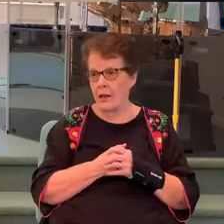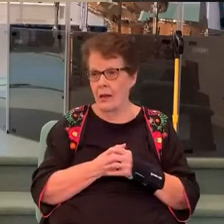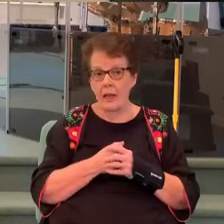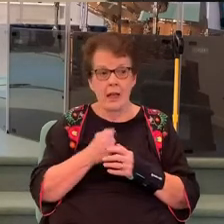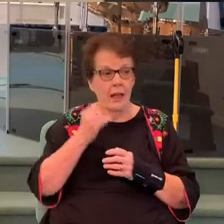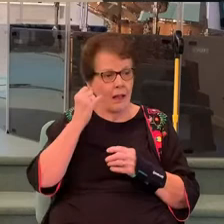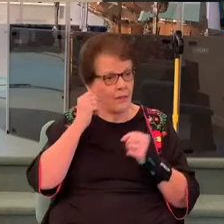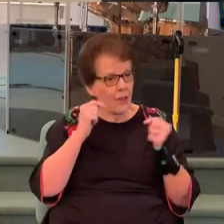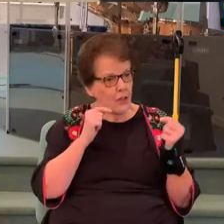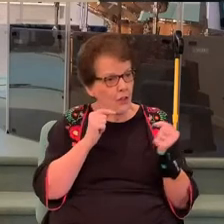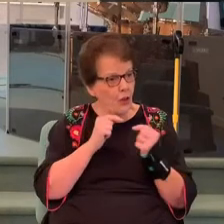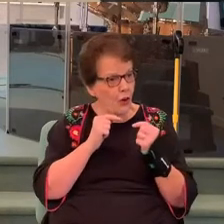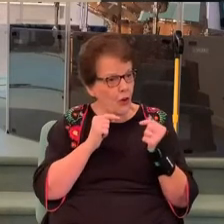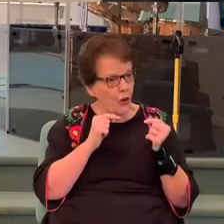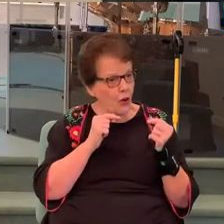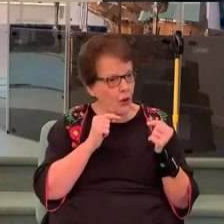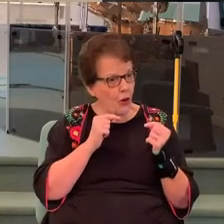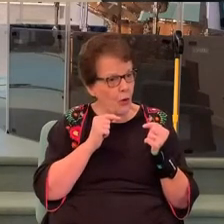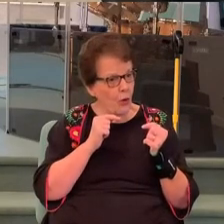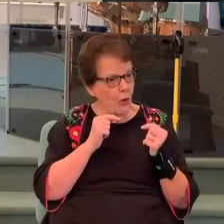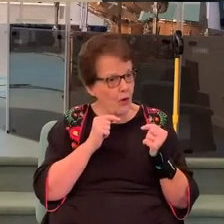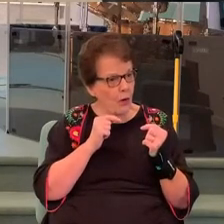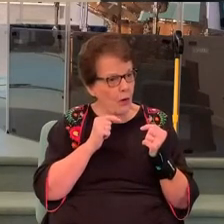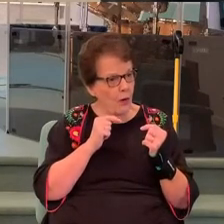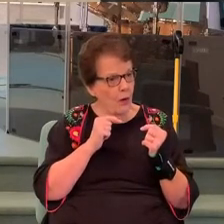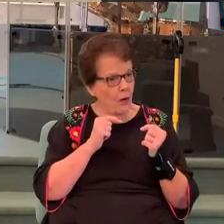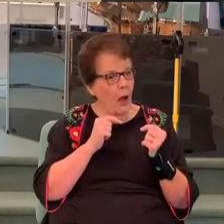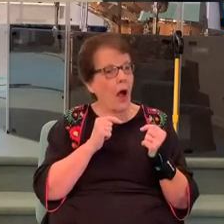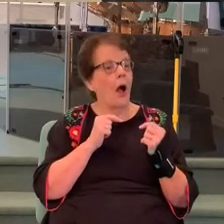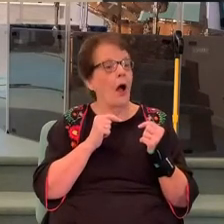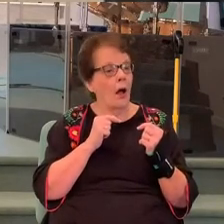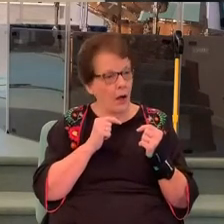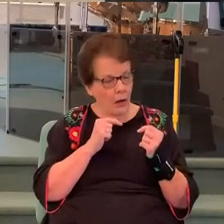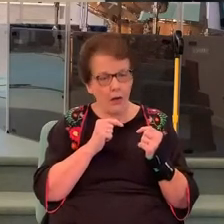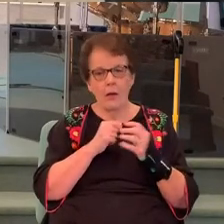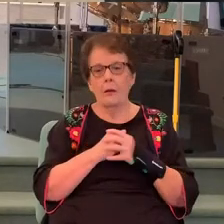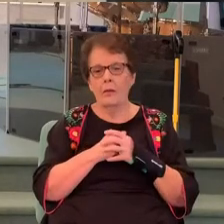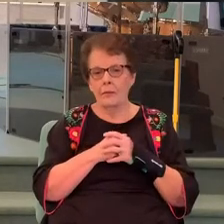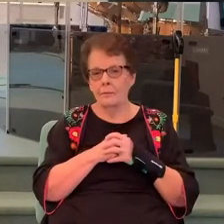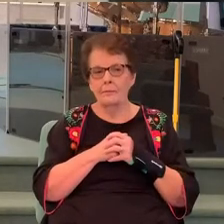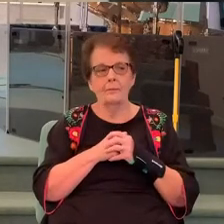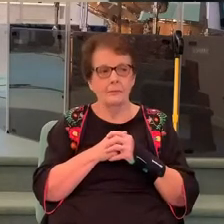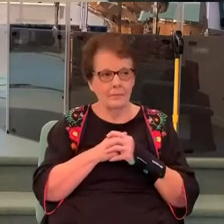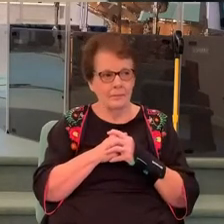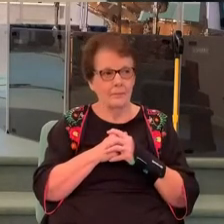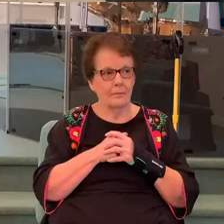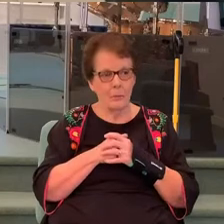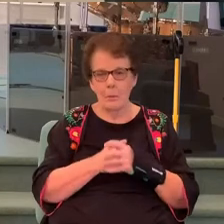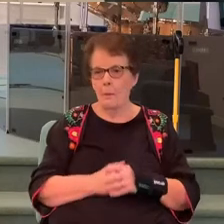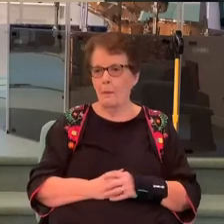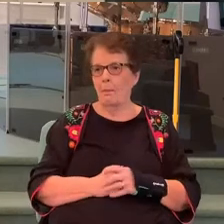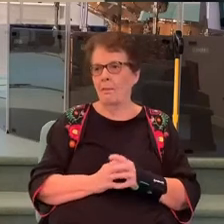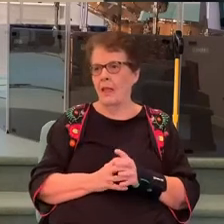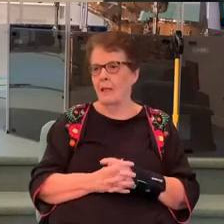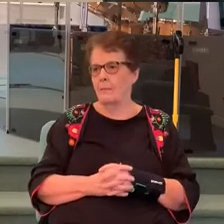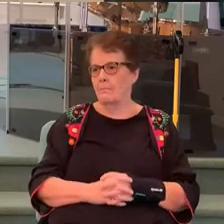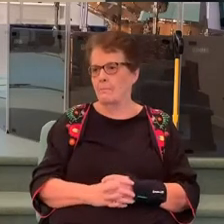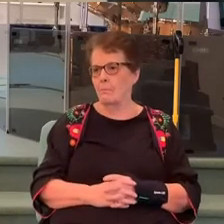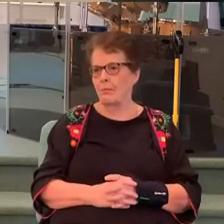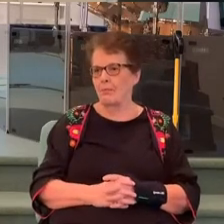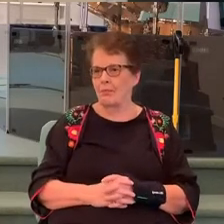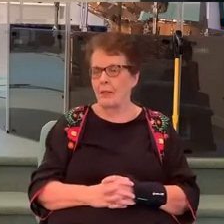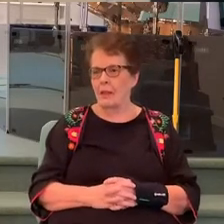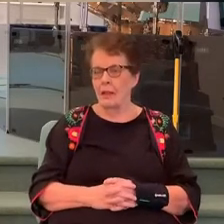if there is a hurt between brothers and sisters in the church, that hurt is only healed through confession. It's only healed